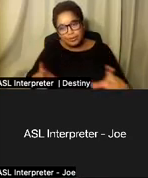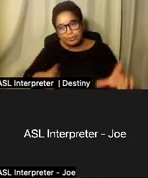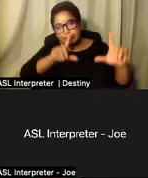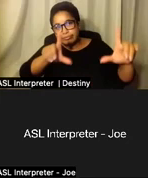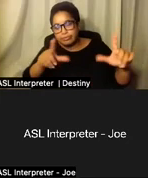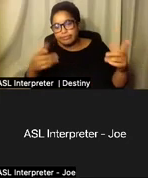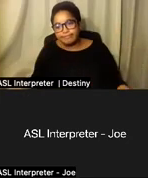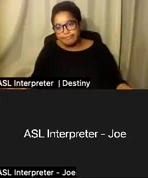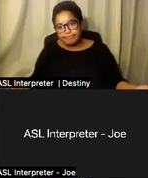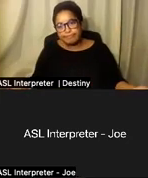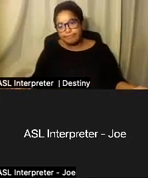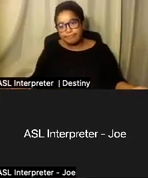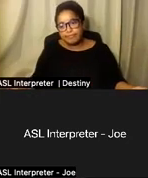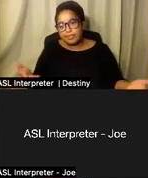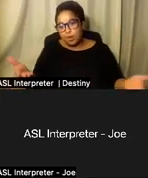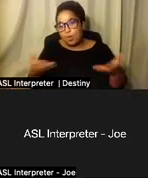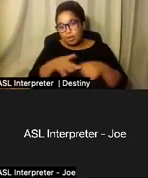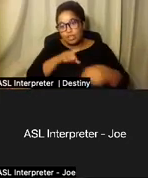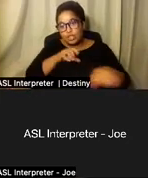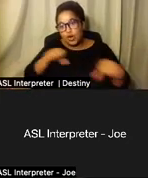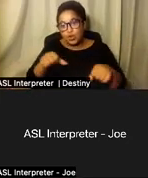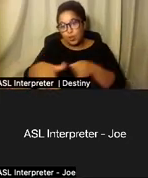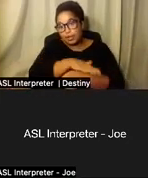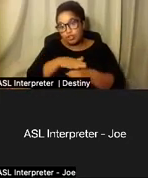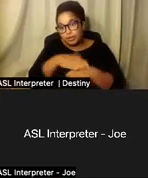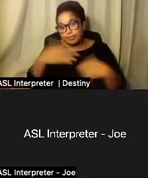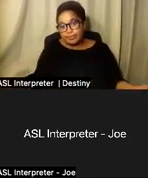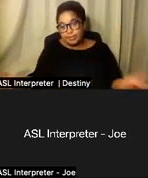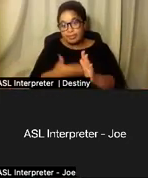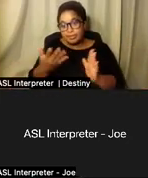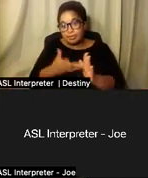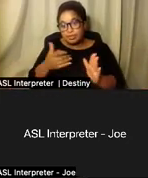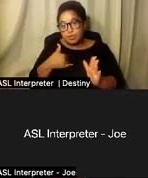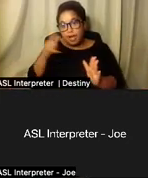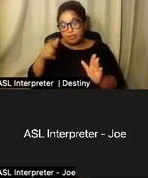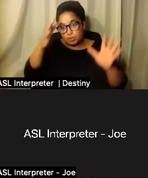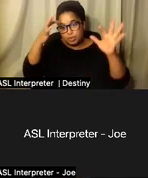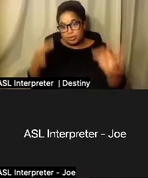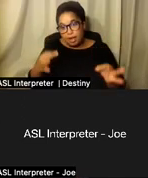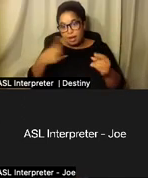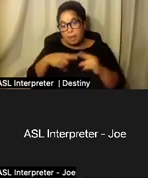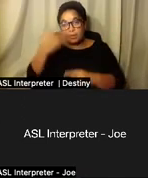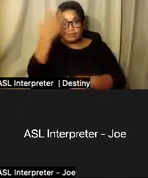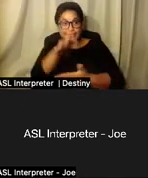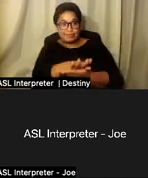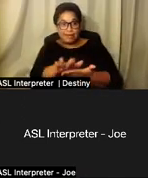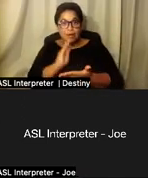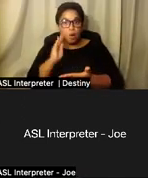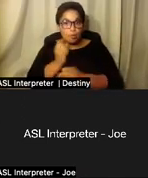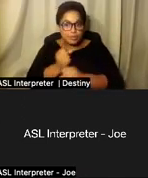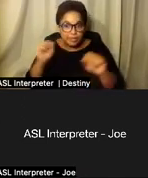picture. So welcome to earthquake country. Sometimes you've got to make some decisions about aesthetics and home